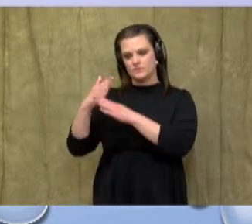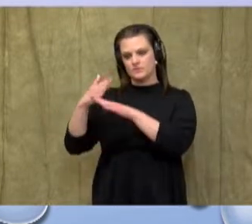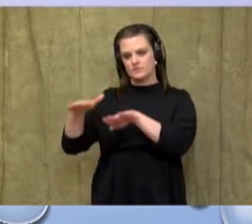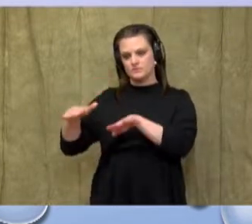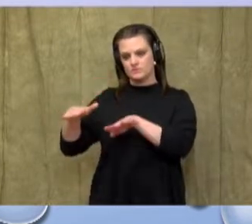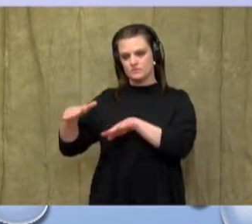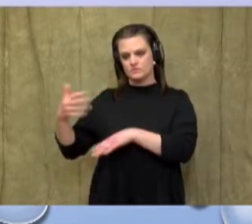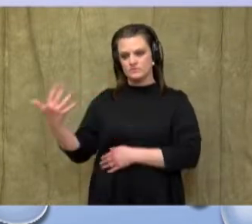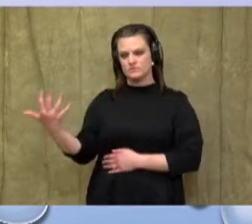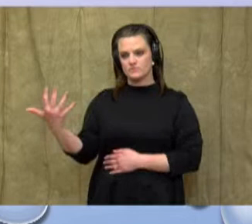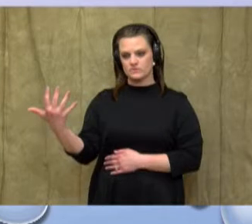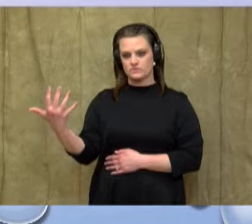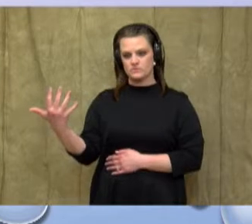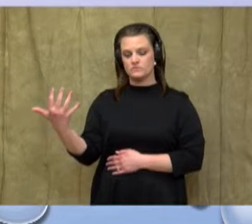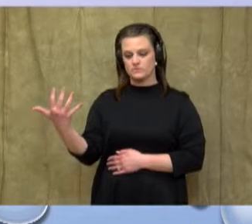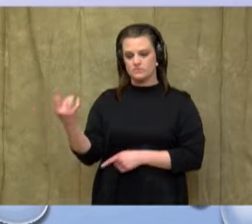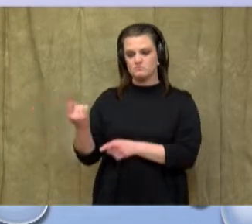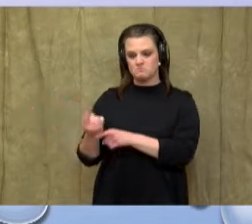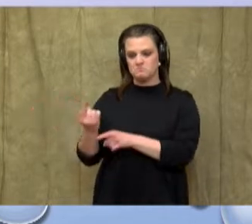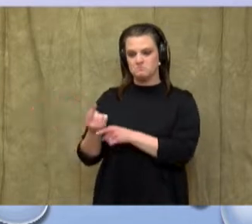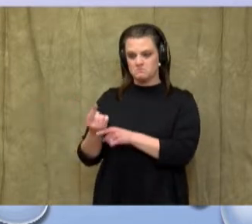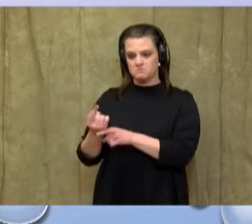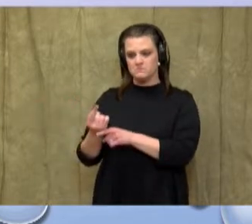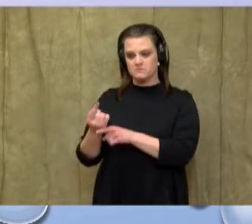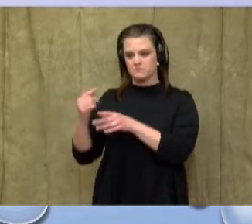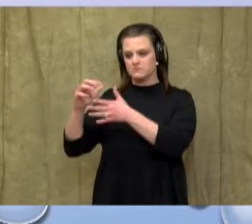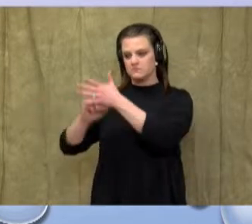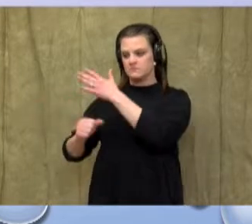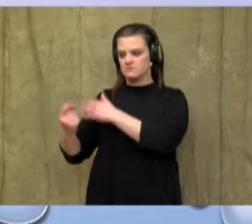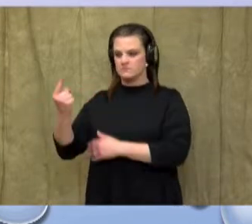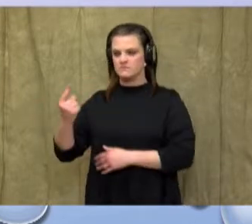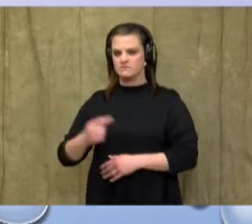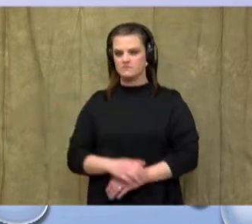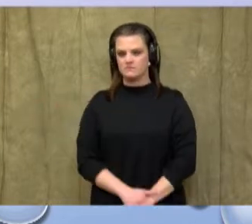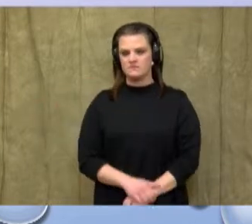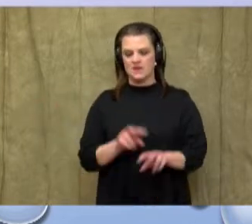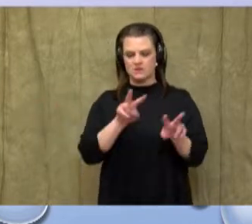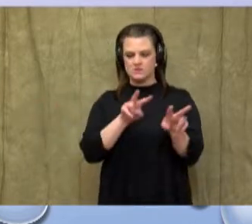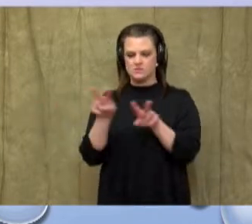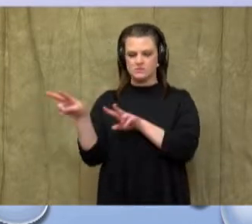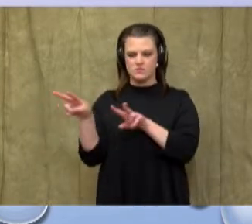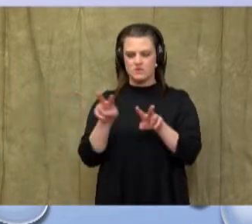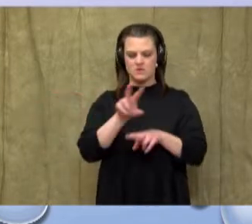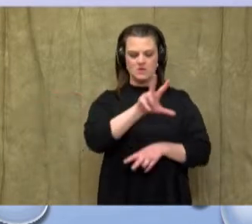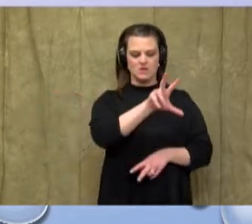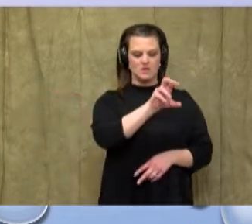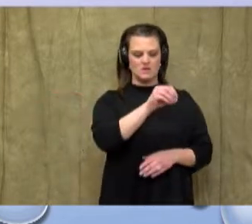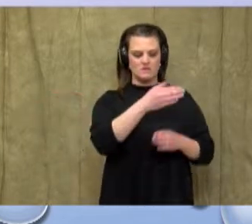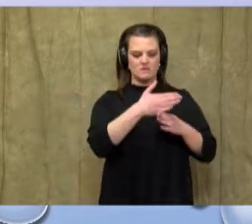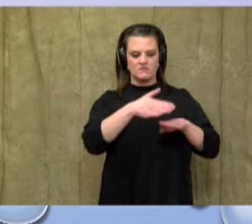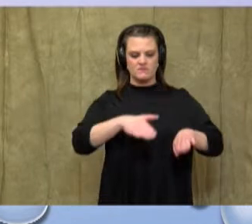divided by 5, right, minus 1. Now let's look at that for just a second.